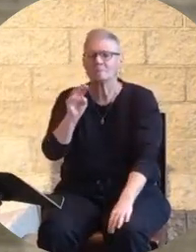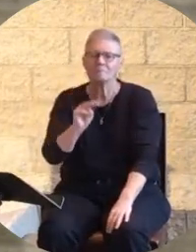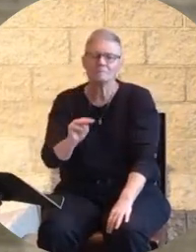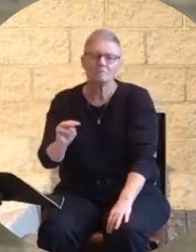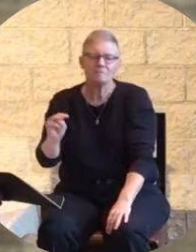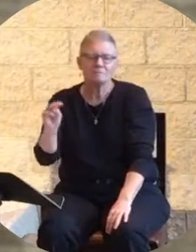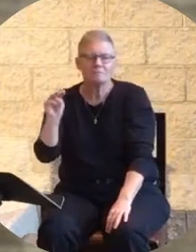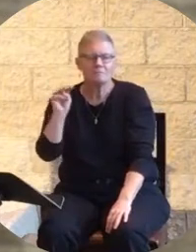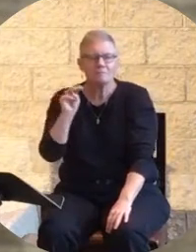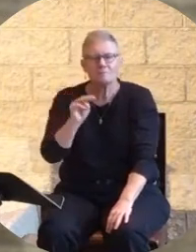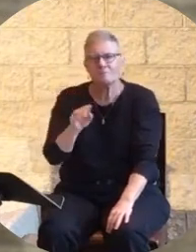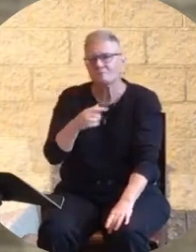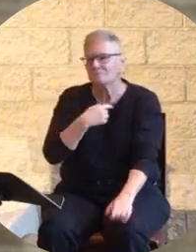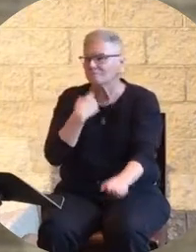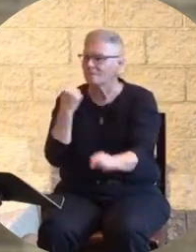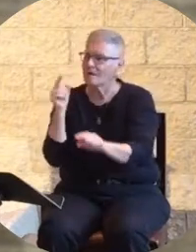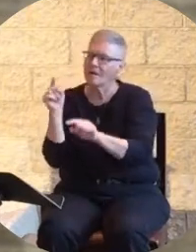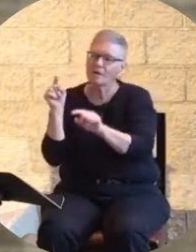I go.